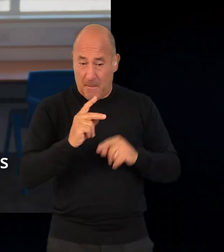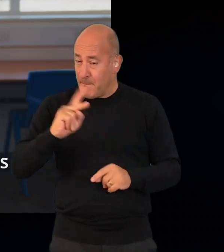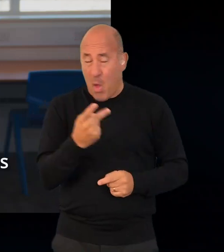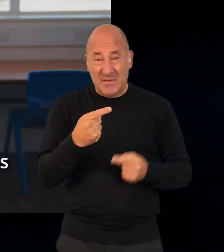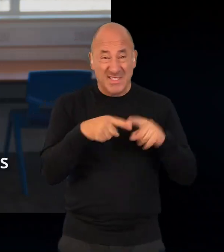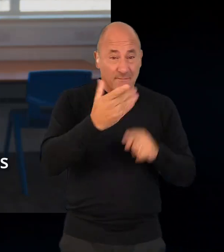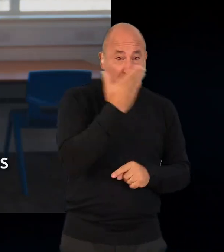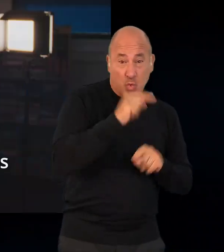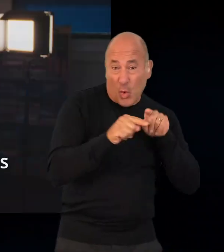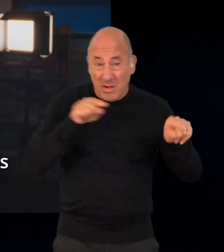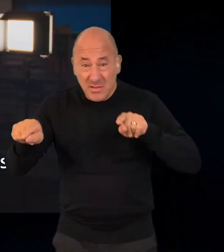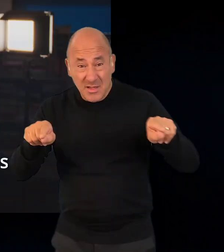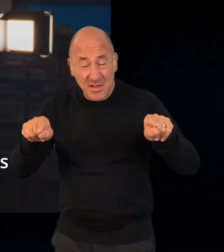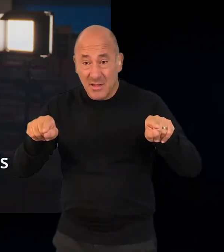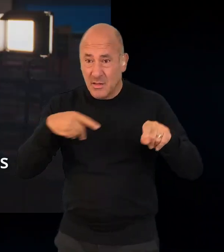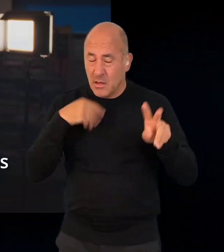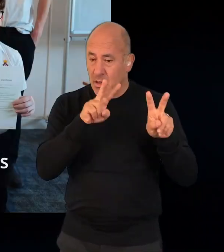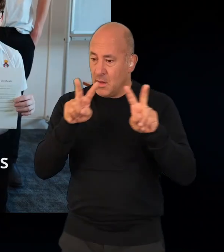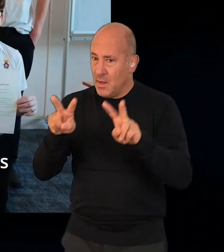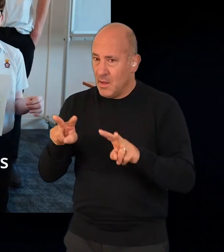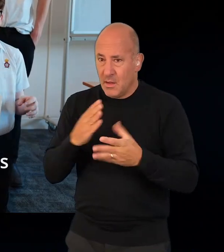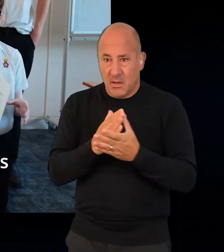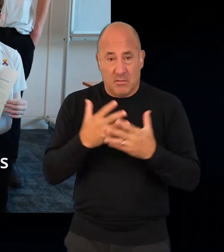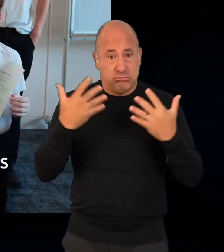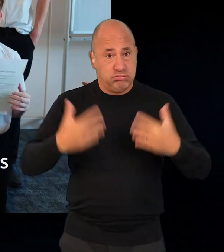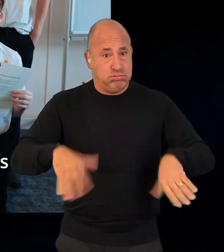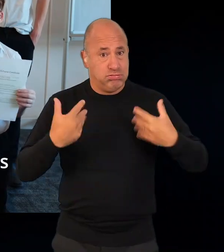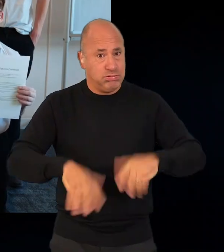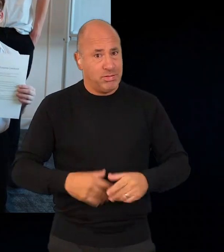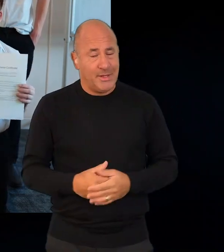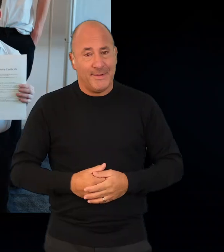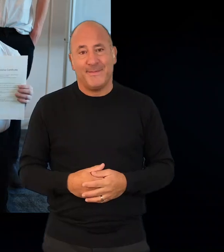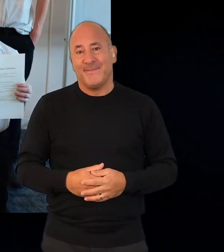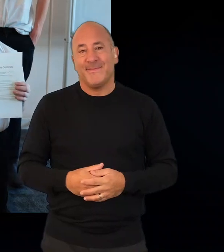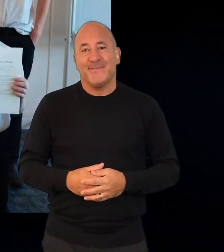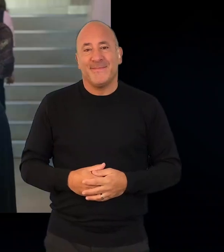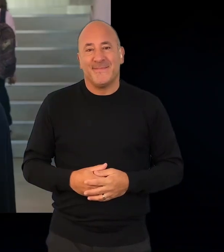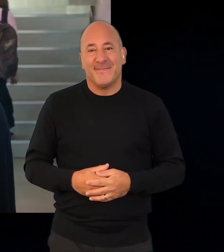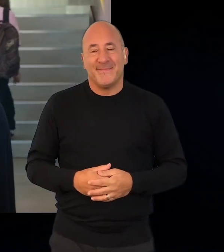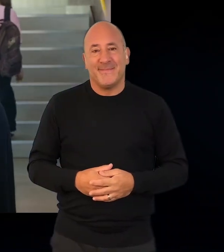camera from lots of different schools has just been so amazing to watch.